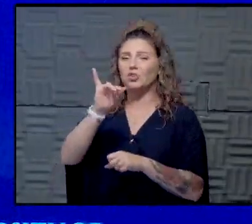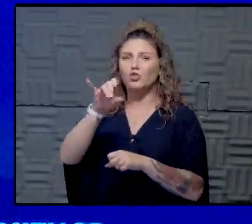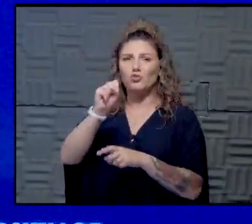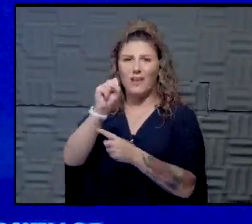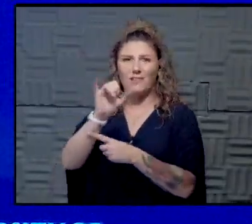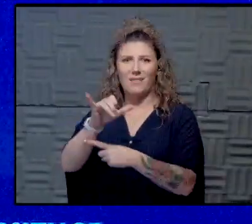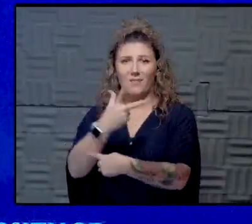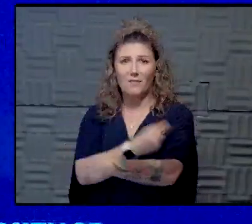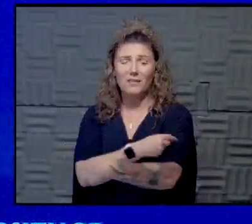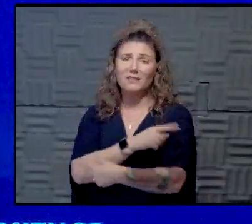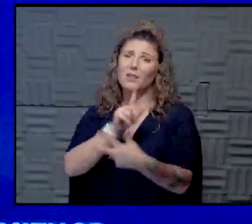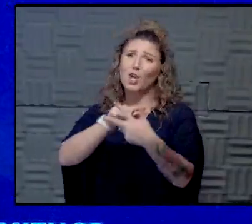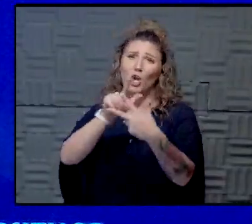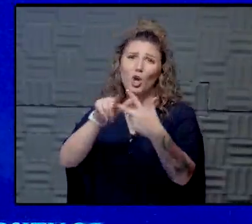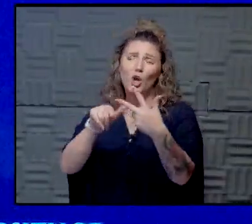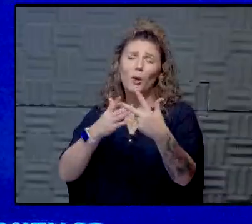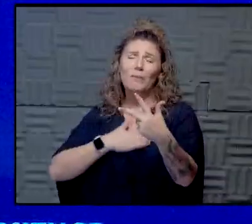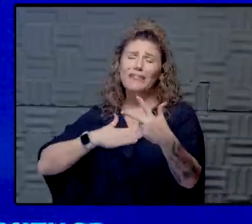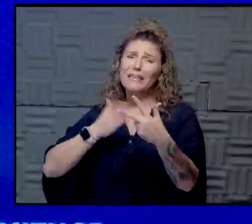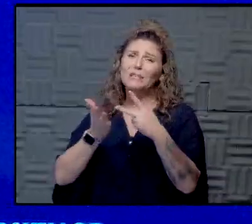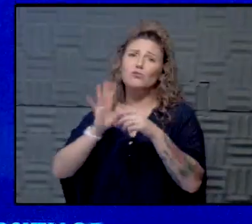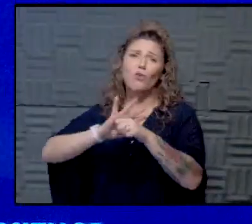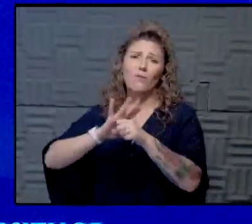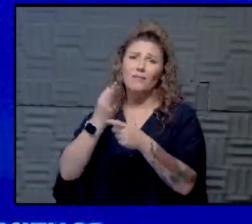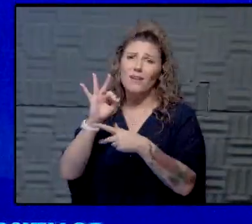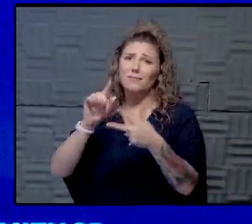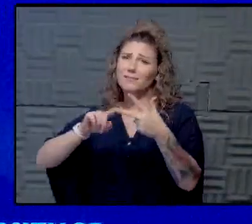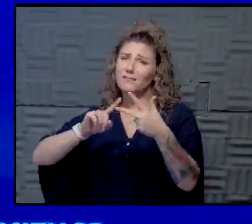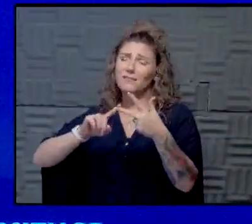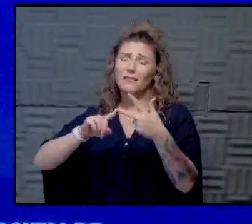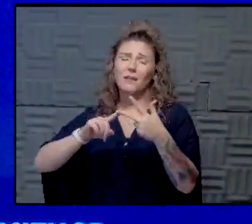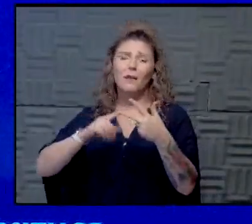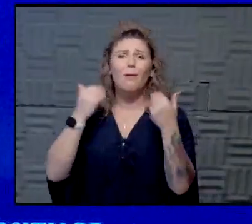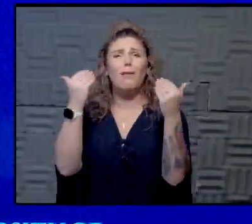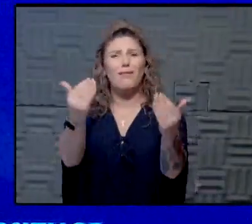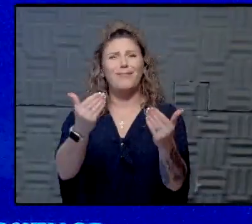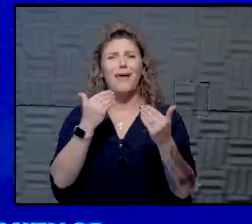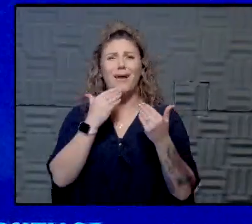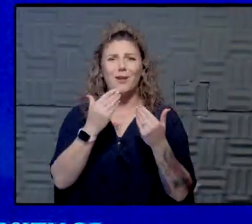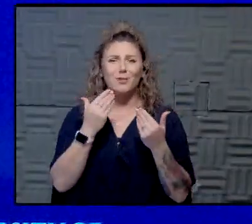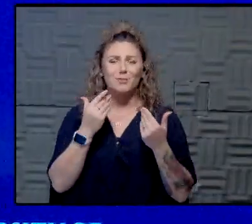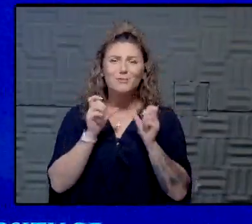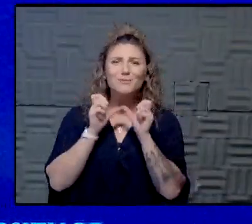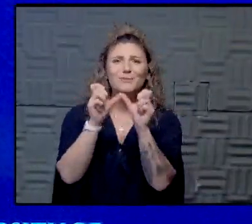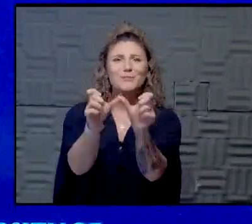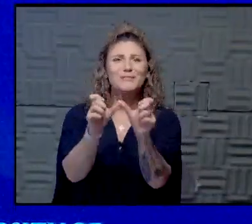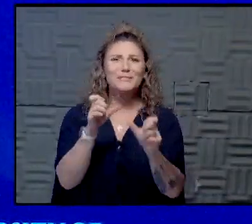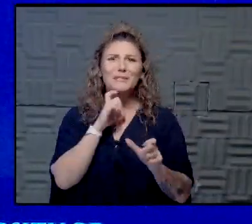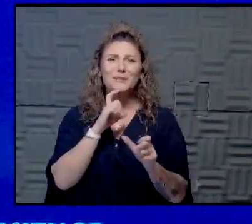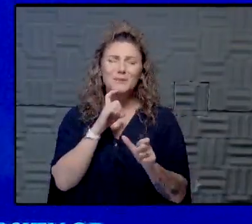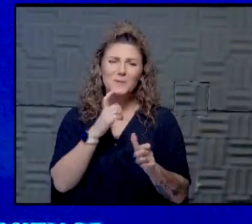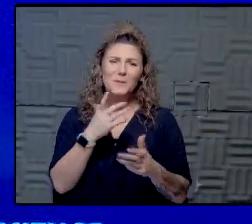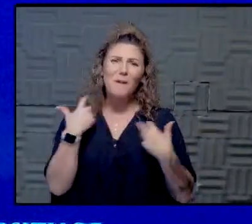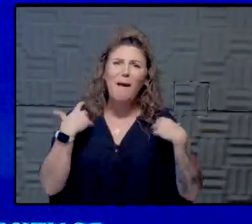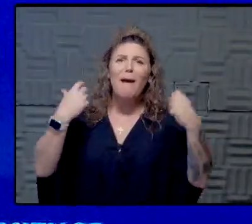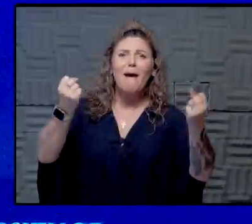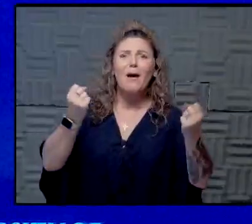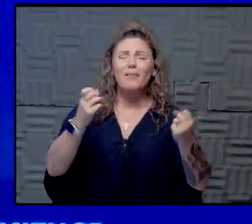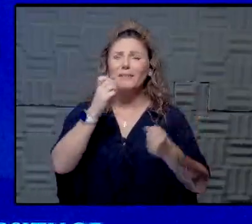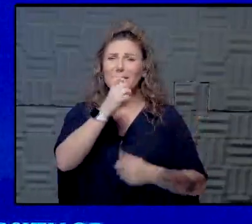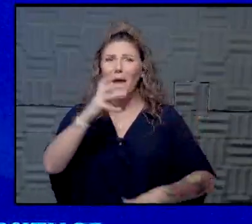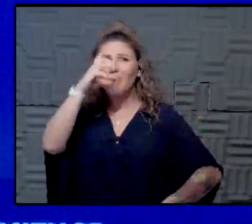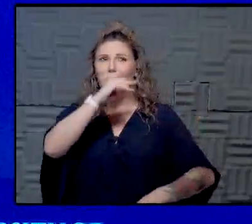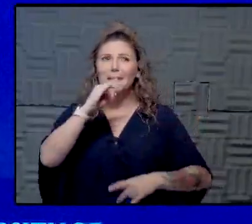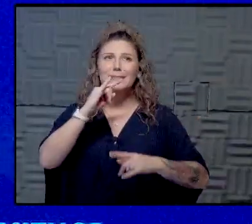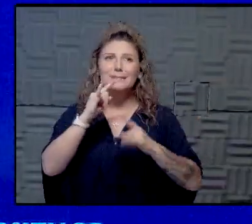please get the COVID-19 vaccine. Allow them to continue to be well and not miss participation days or camp days or travel